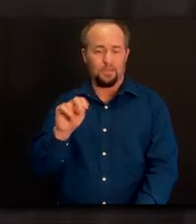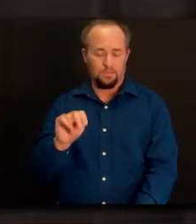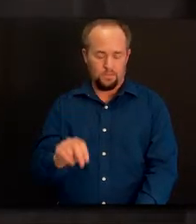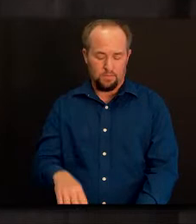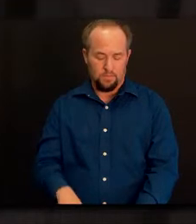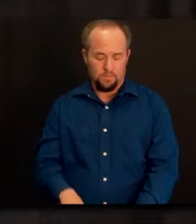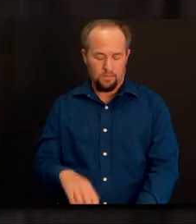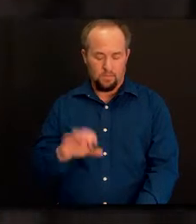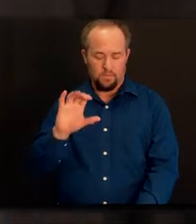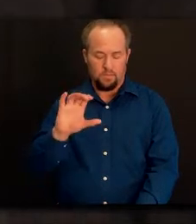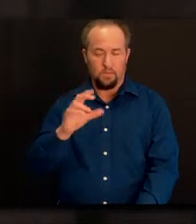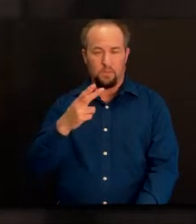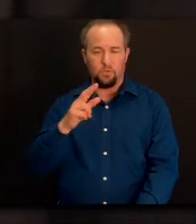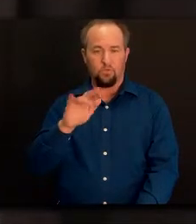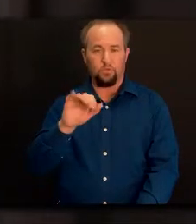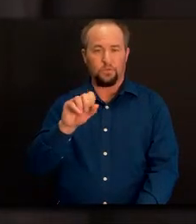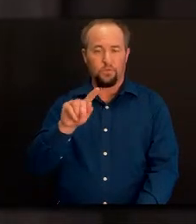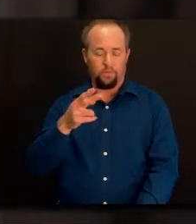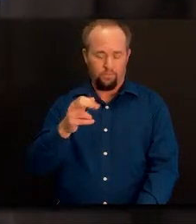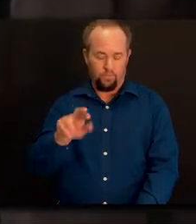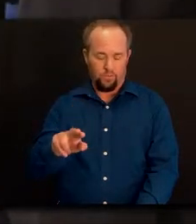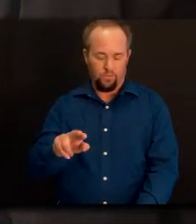Christopher John Savoy.